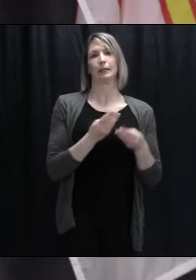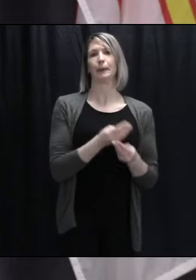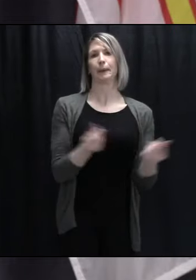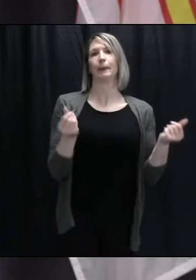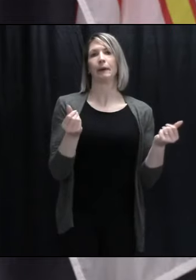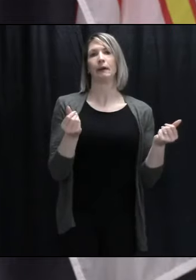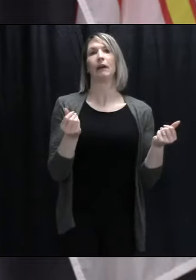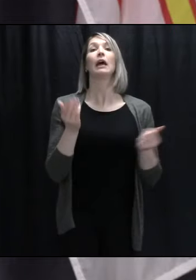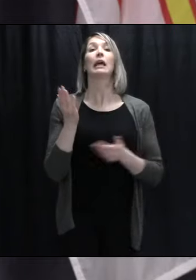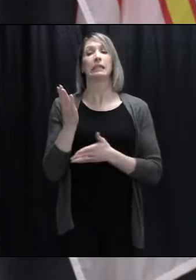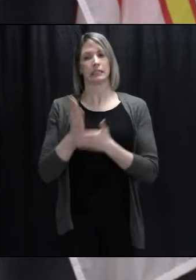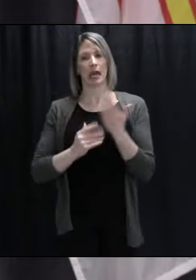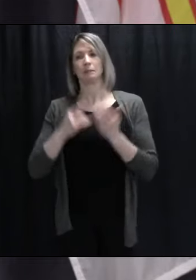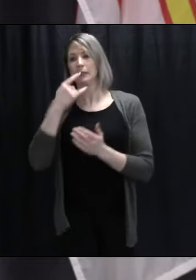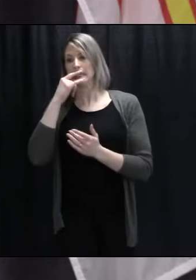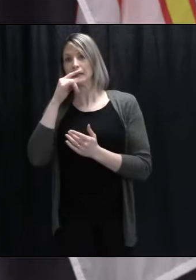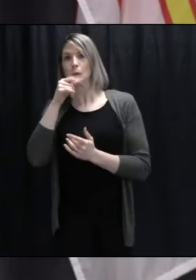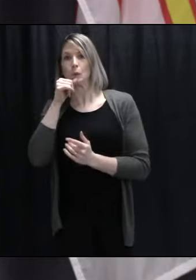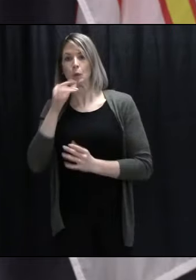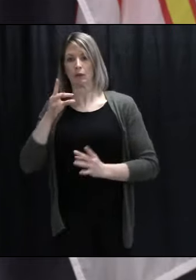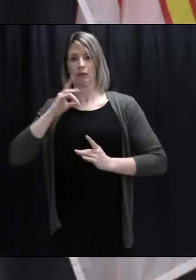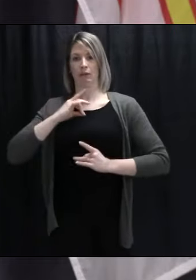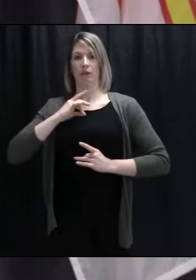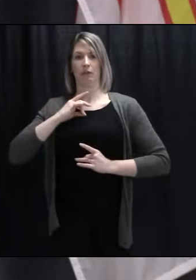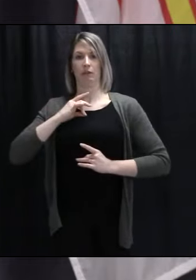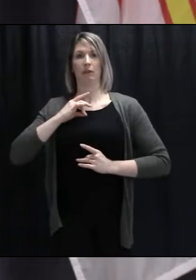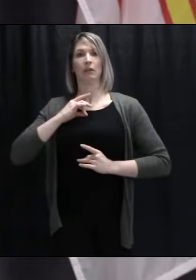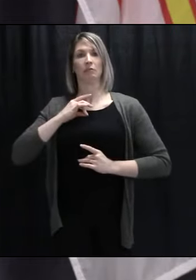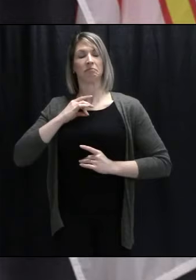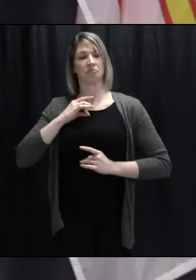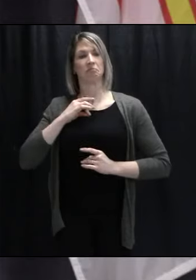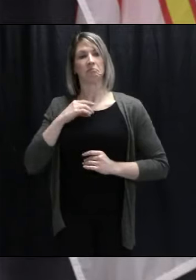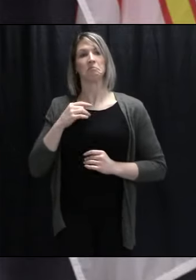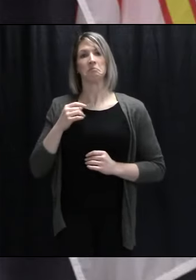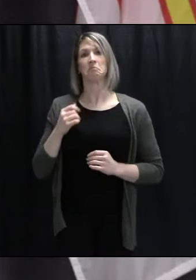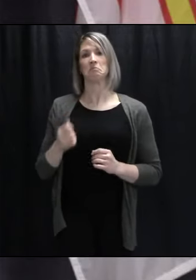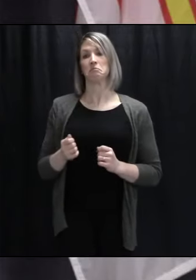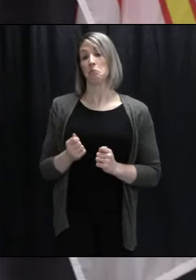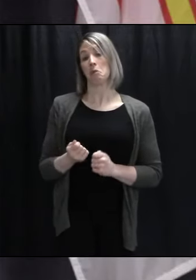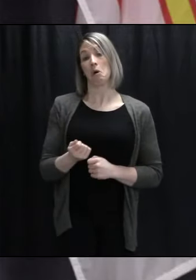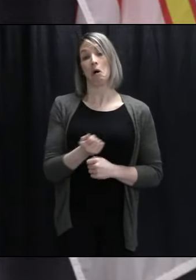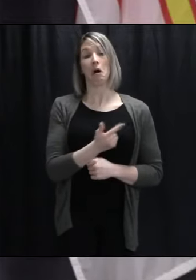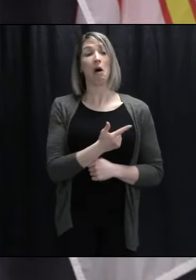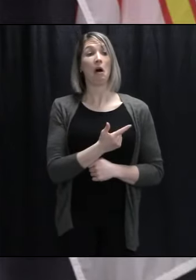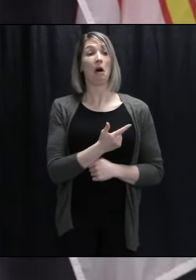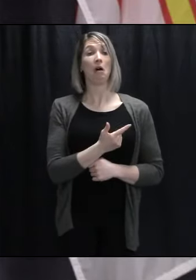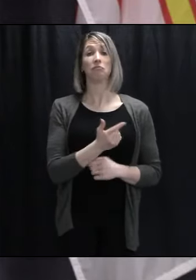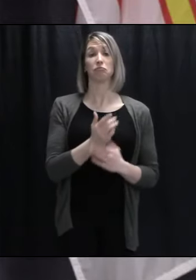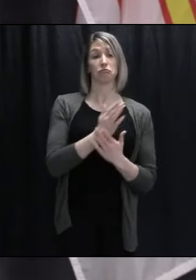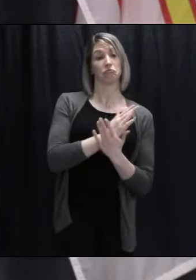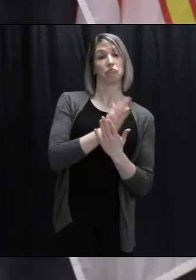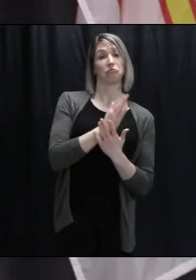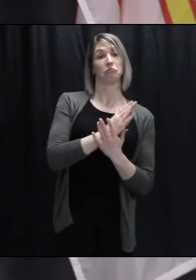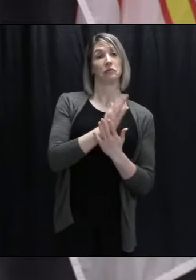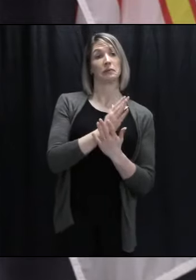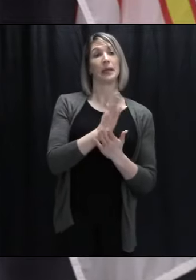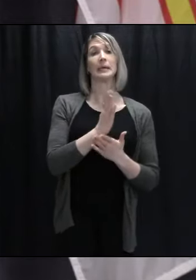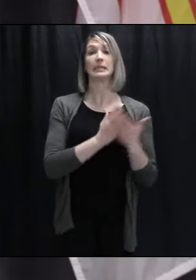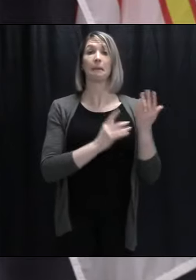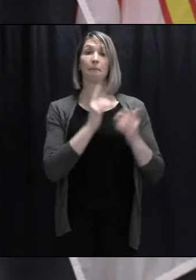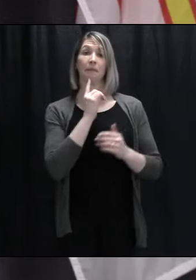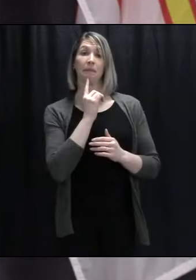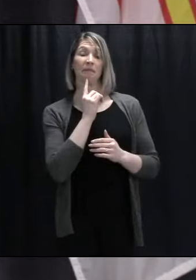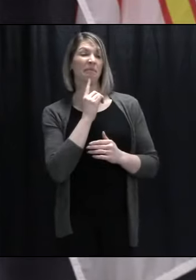had who've been infected here, have tested positive, have mild disease. Some of them have very